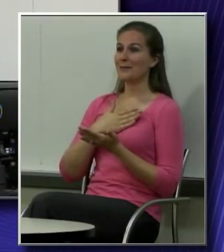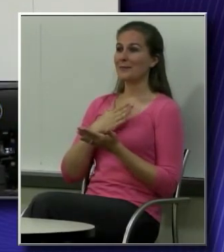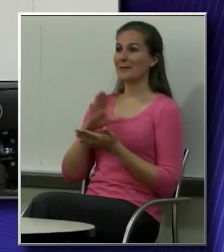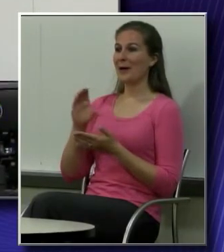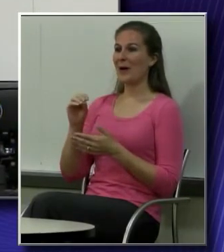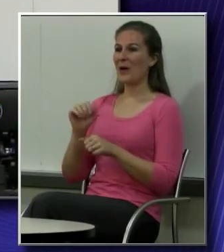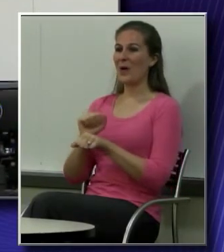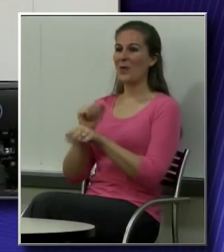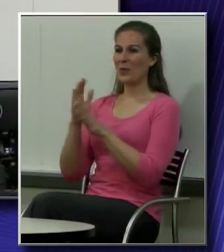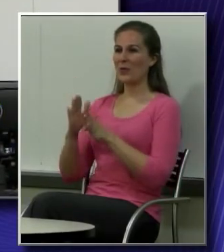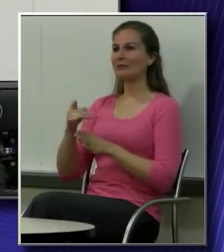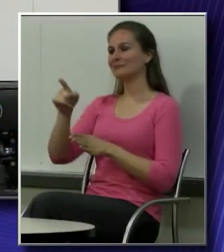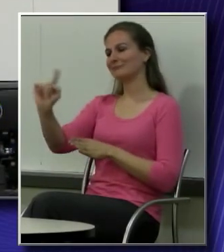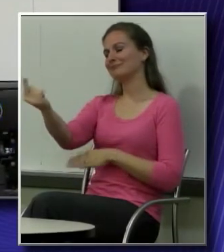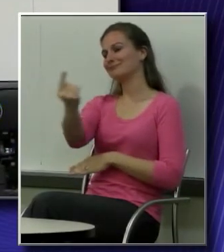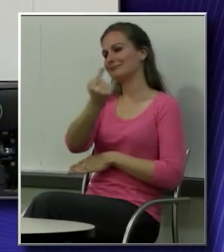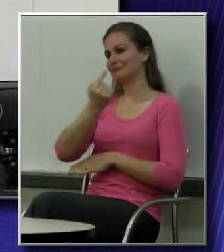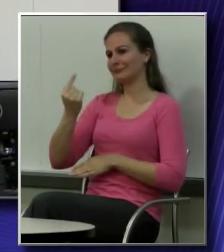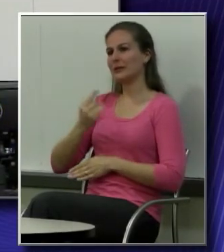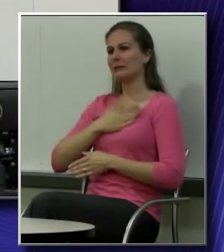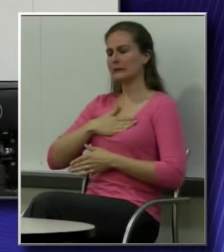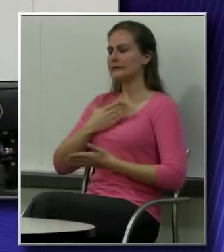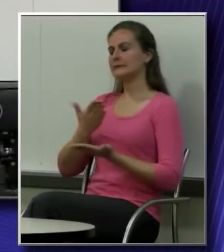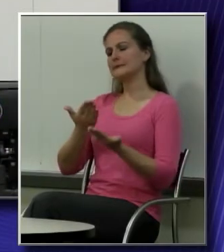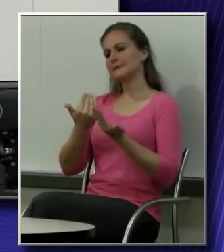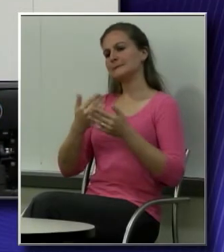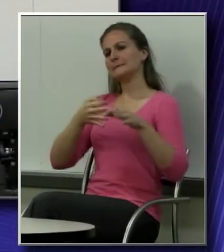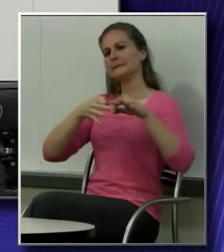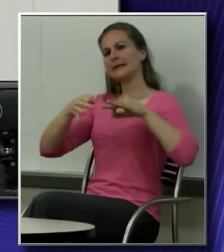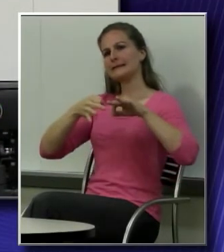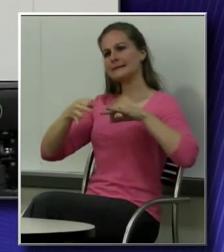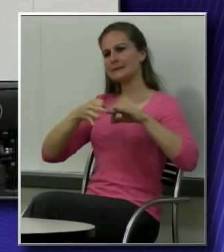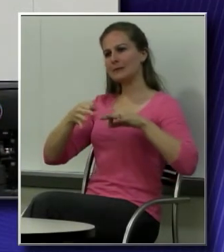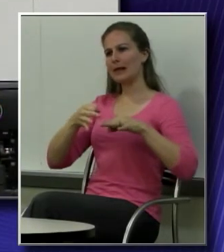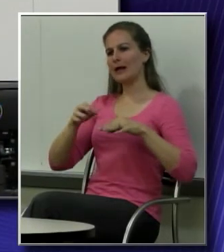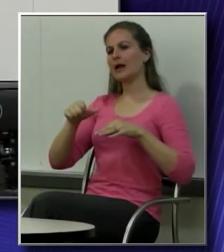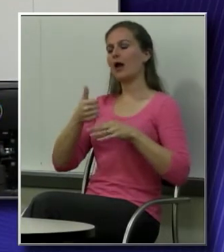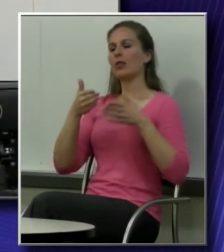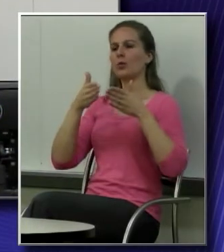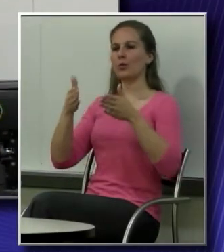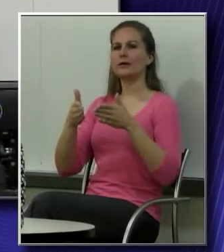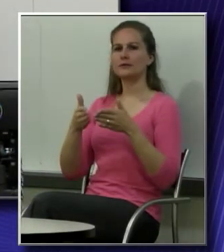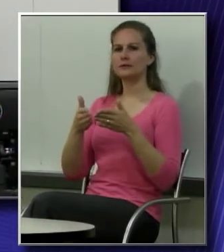is co-facilitator tonight, to describe those to you. Carol?